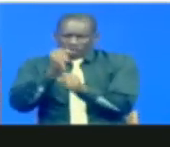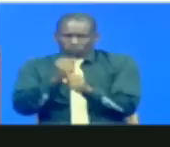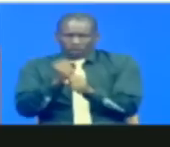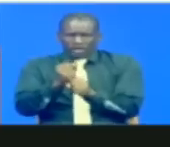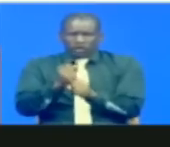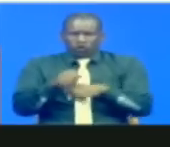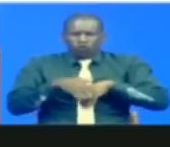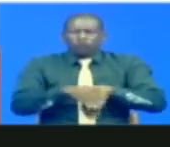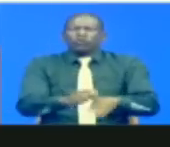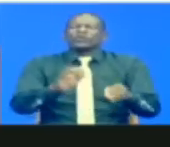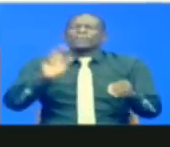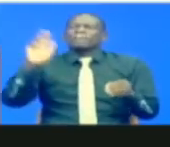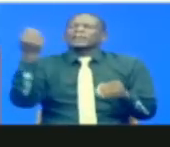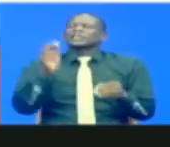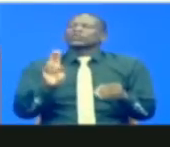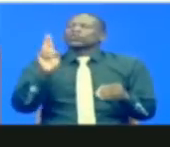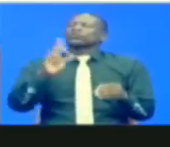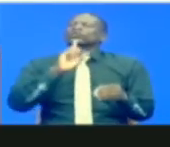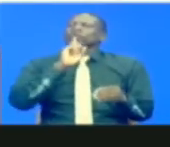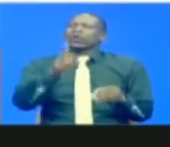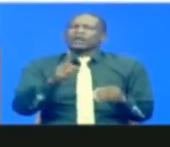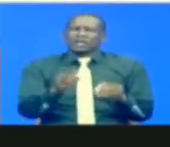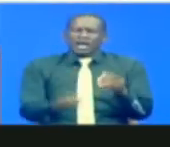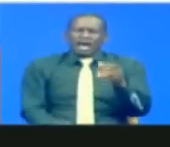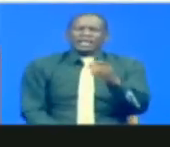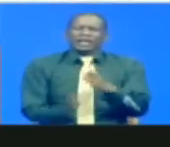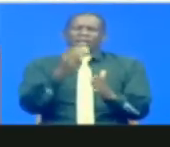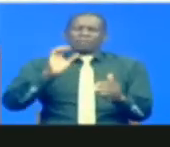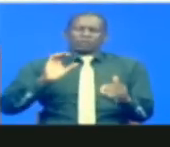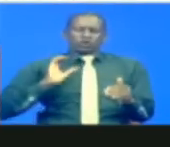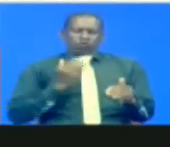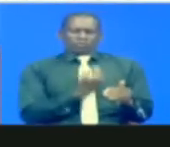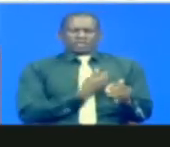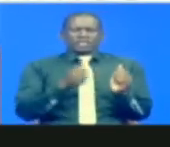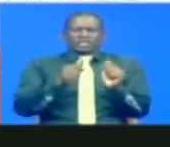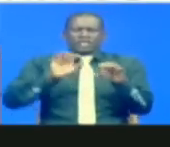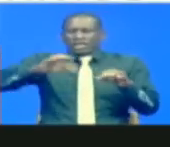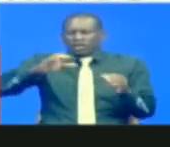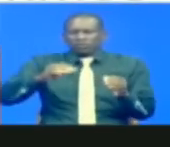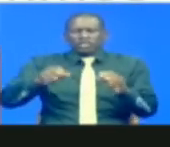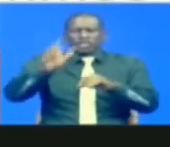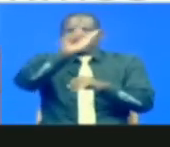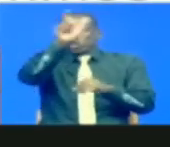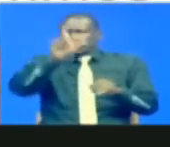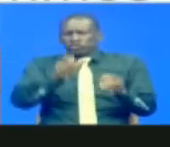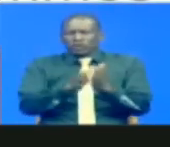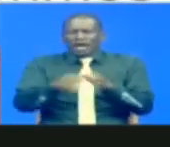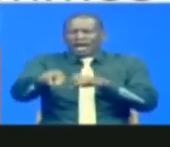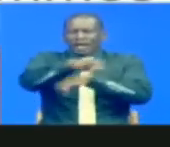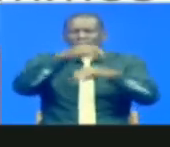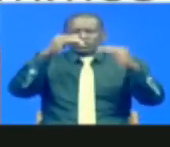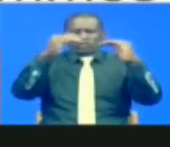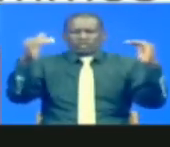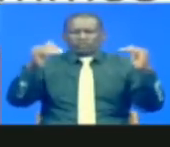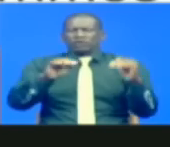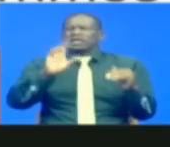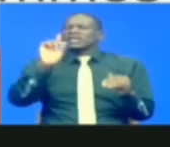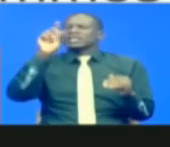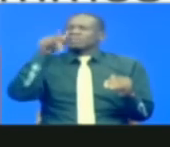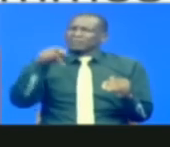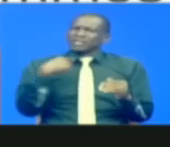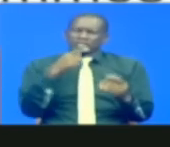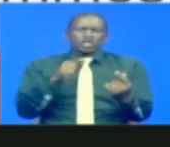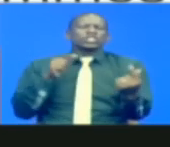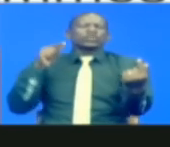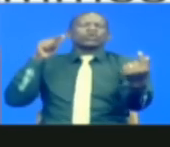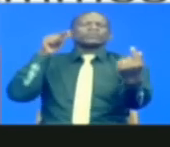president's order, which set up committees at county, regional, and national levels. He says the purpose of the order